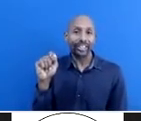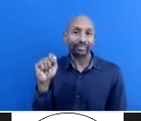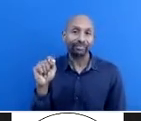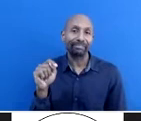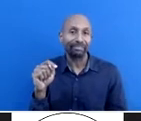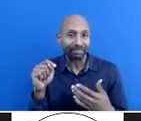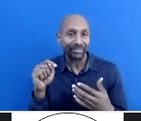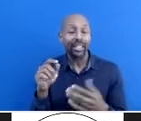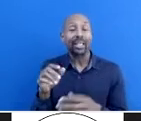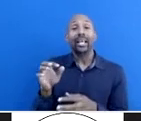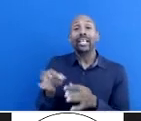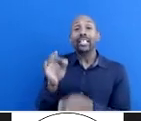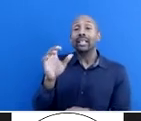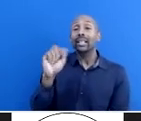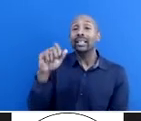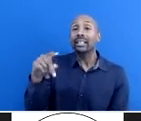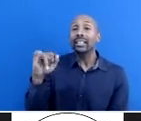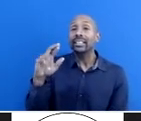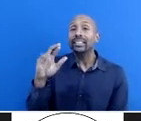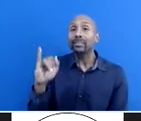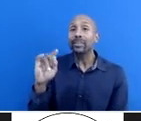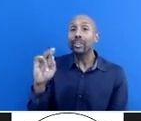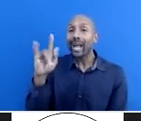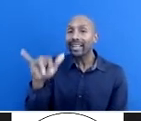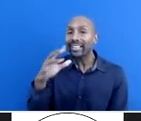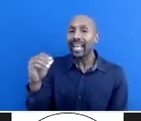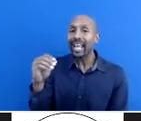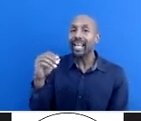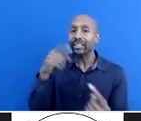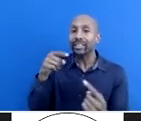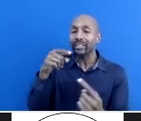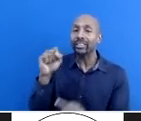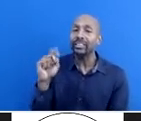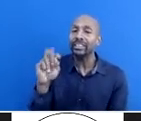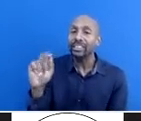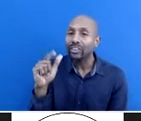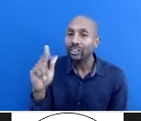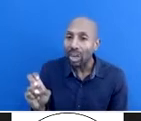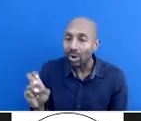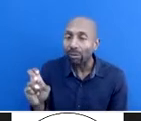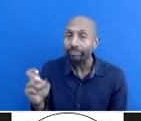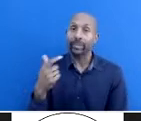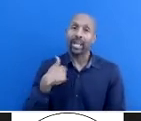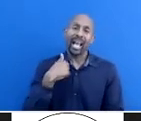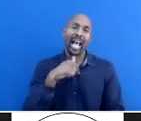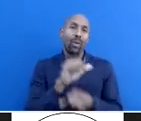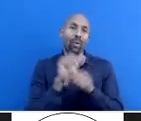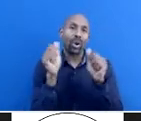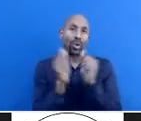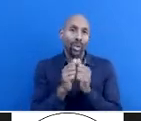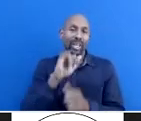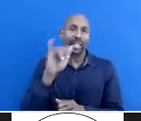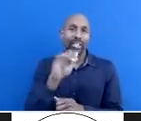sat with the works of Jamal Cyrus for a little over 2 years now. Jamal and I have not met in person. We met